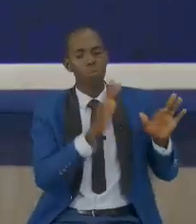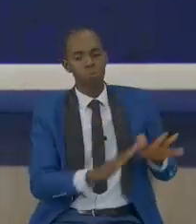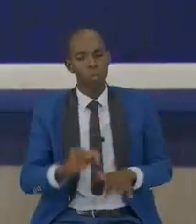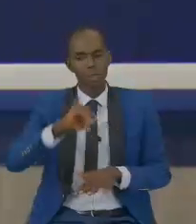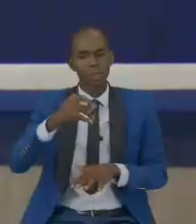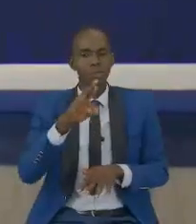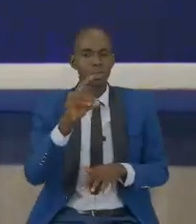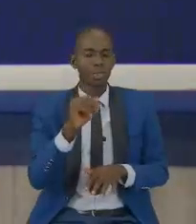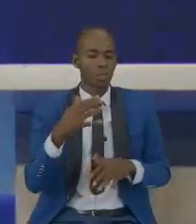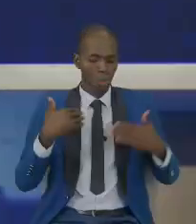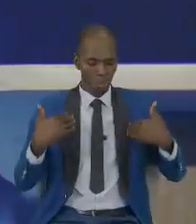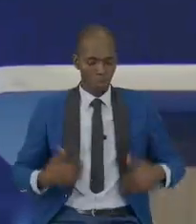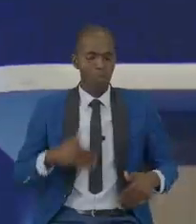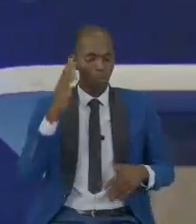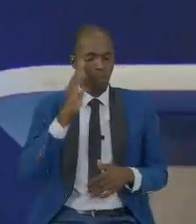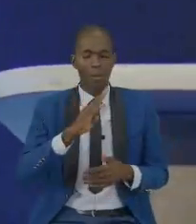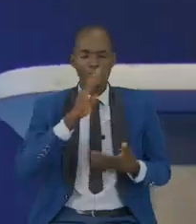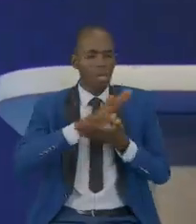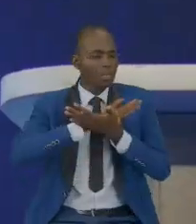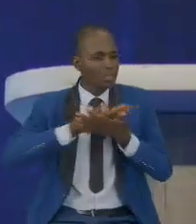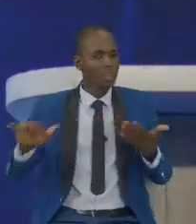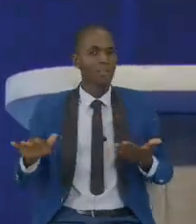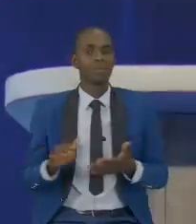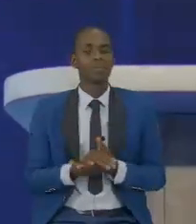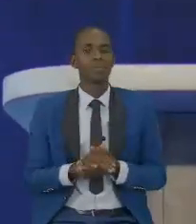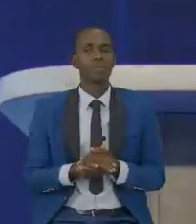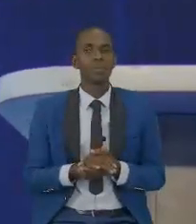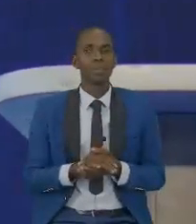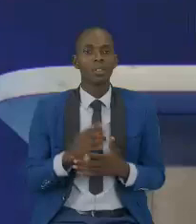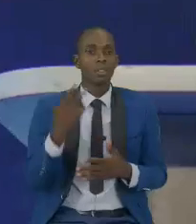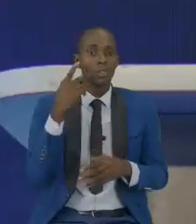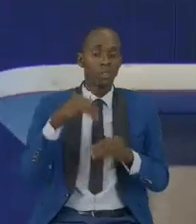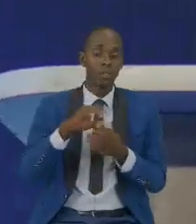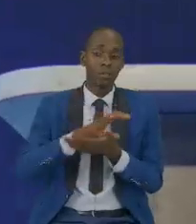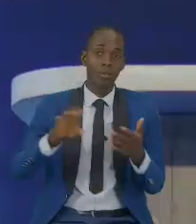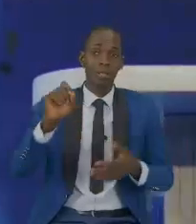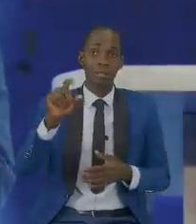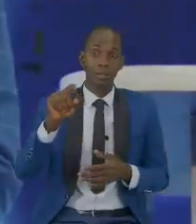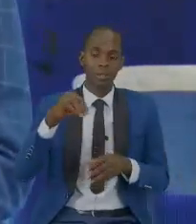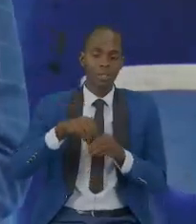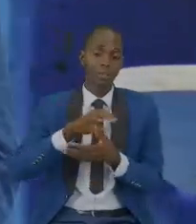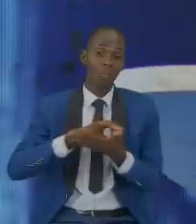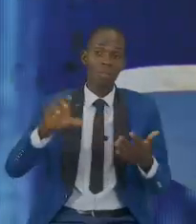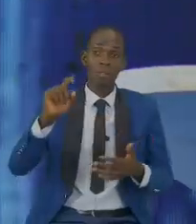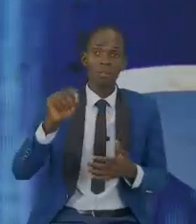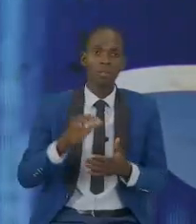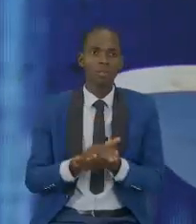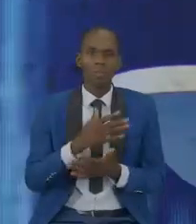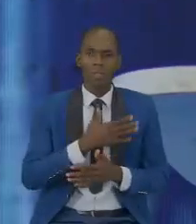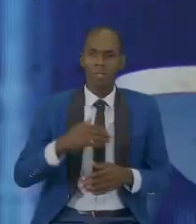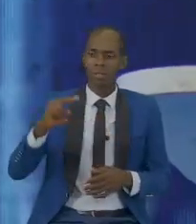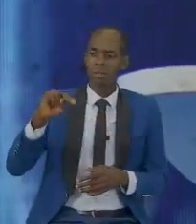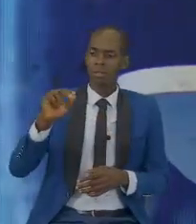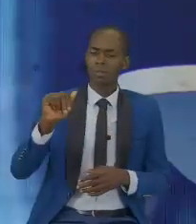thee, and thou shalt be clean. Look at verse 11. In verse 11, and Naaman